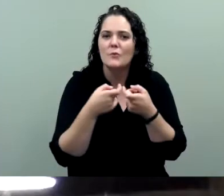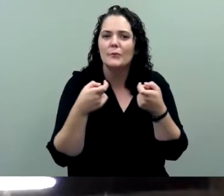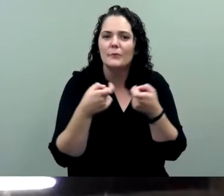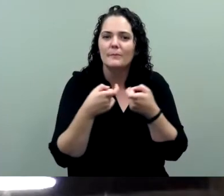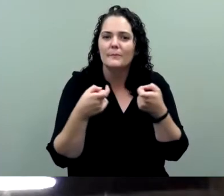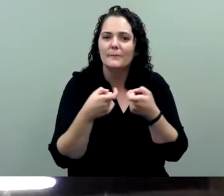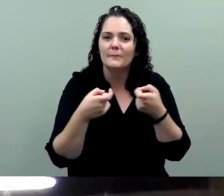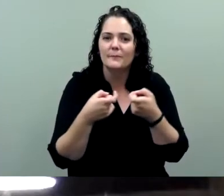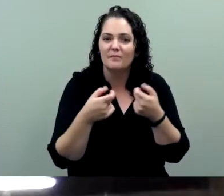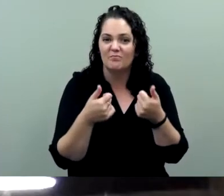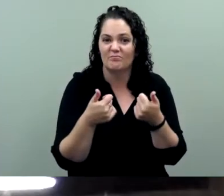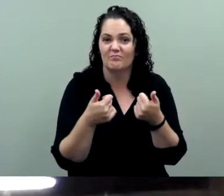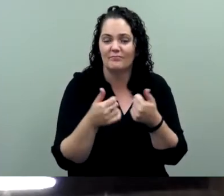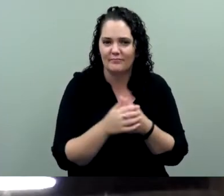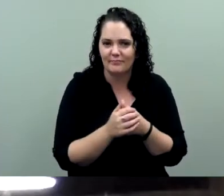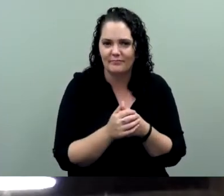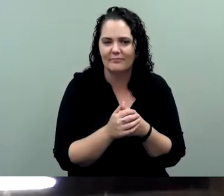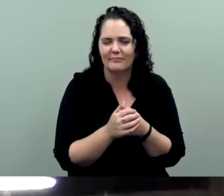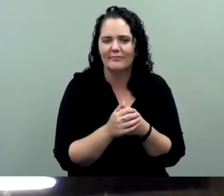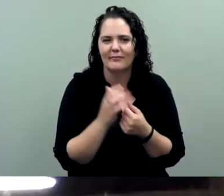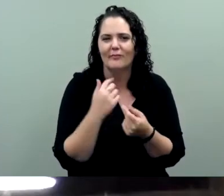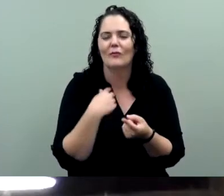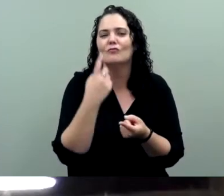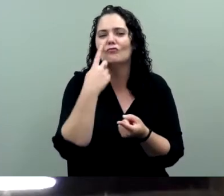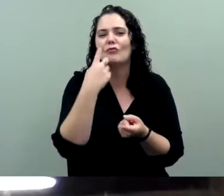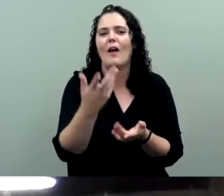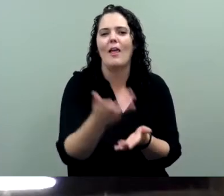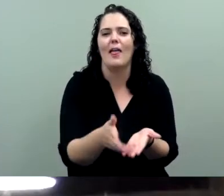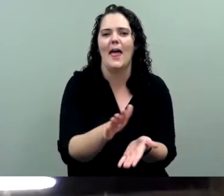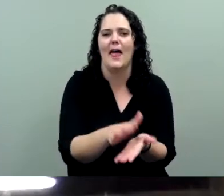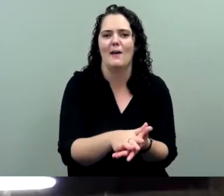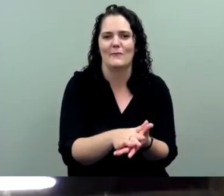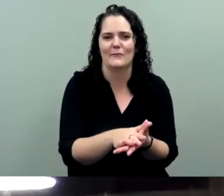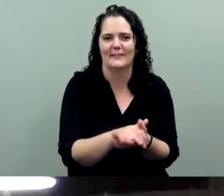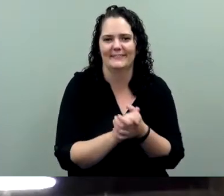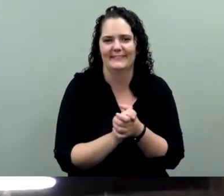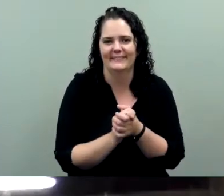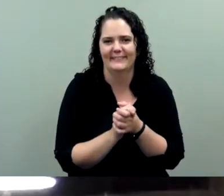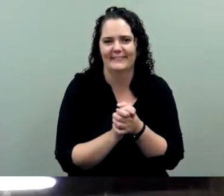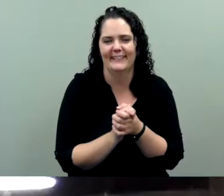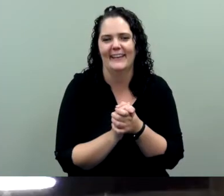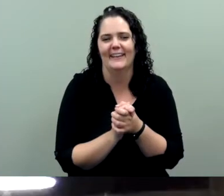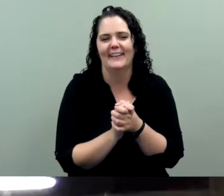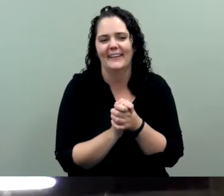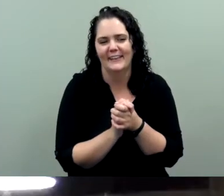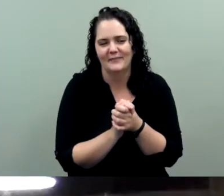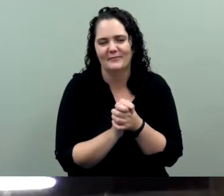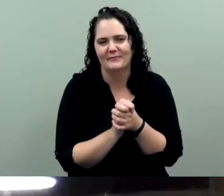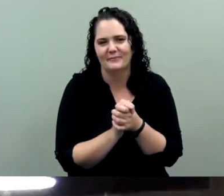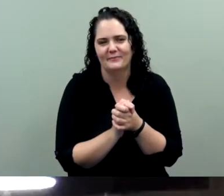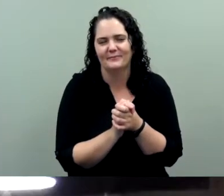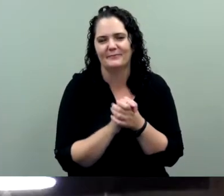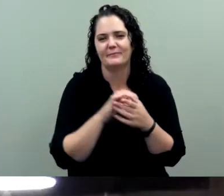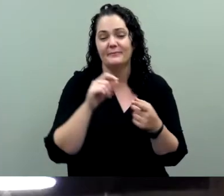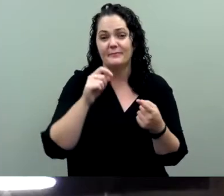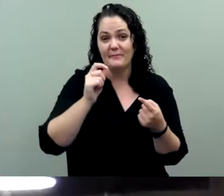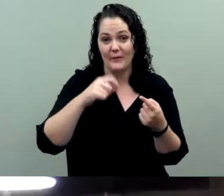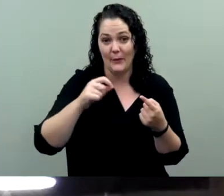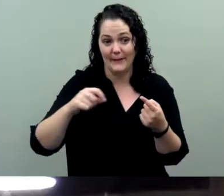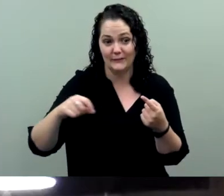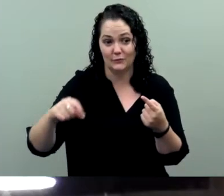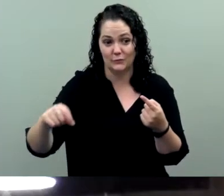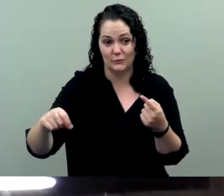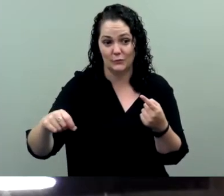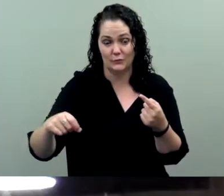got, some small rubber bands. And let me show you how you're going to do this. What you're going to do is you're going to attach one pencil to the